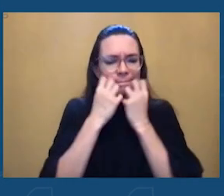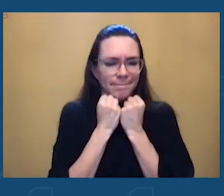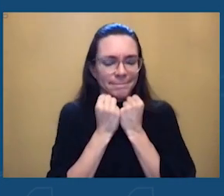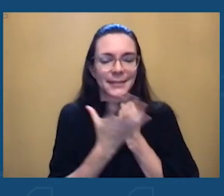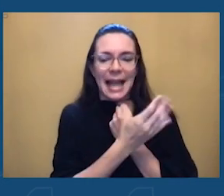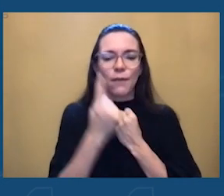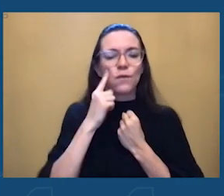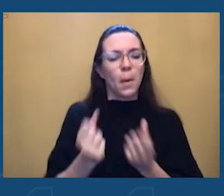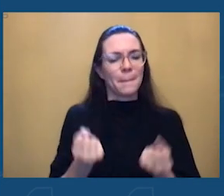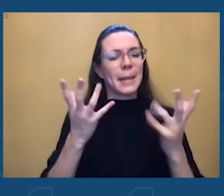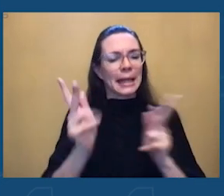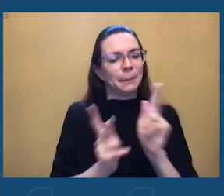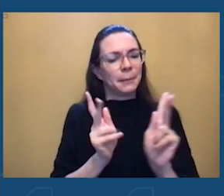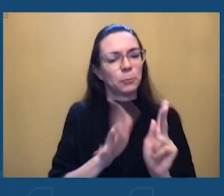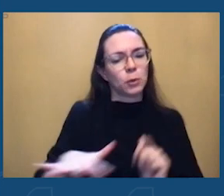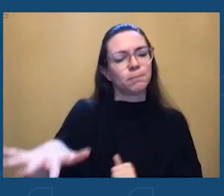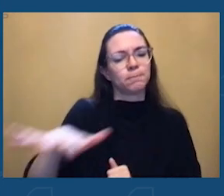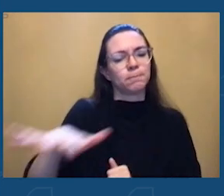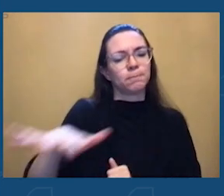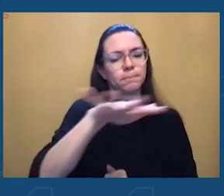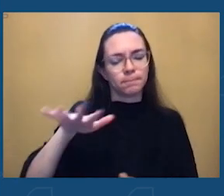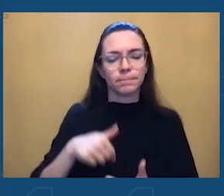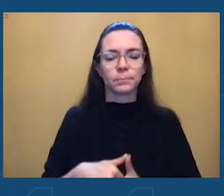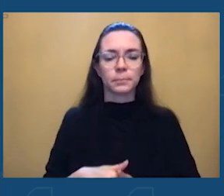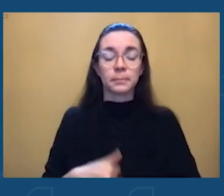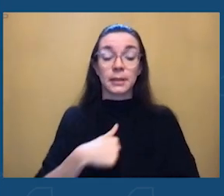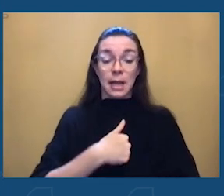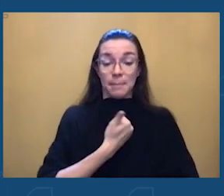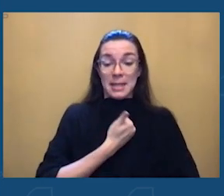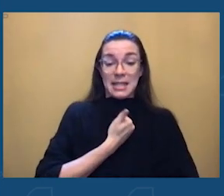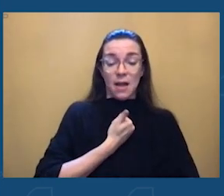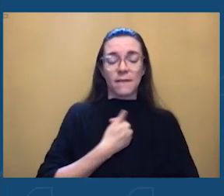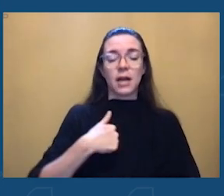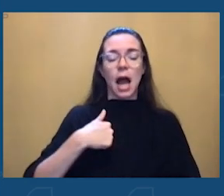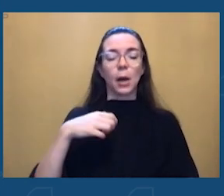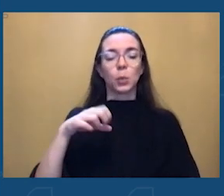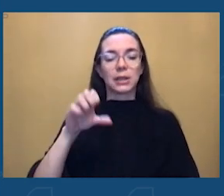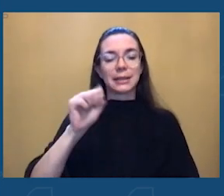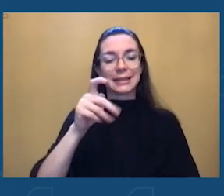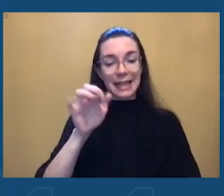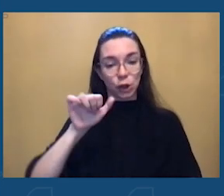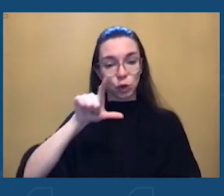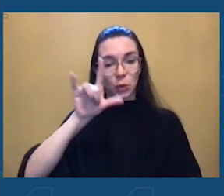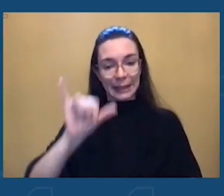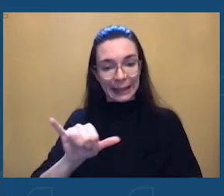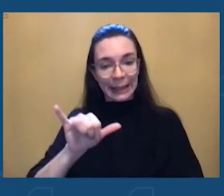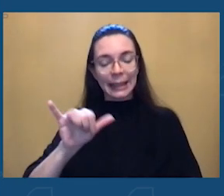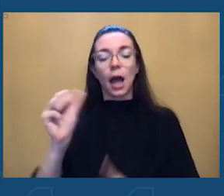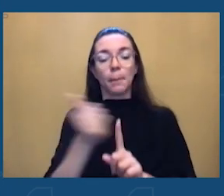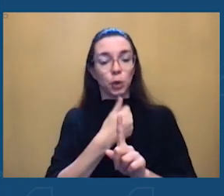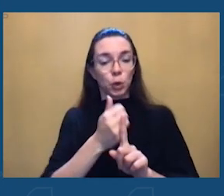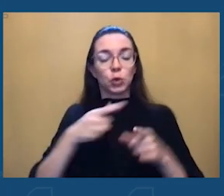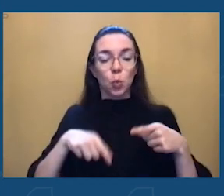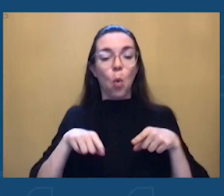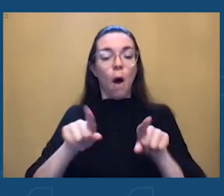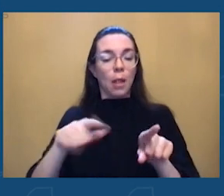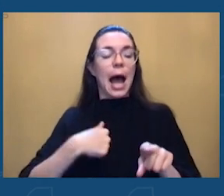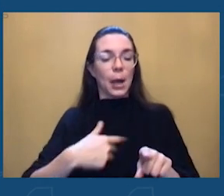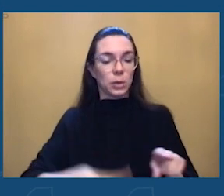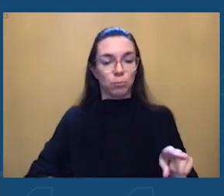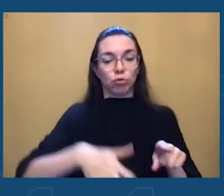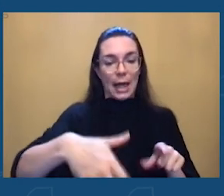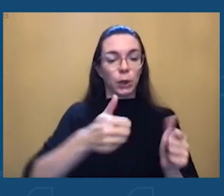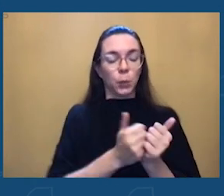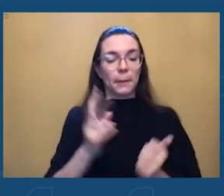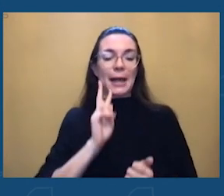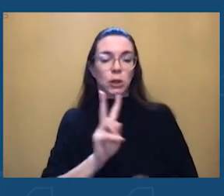people. I was sexually abused while I was pregnant with my twin daughters, and